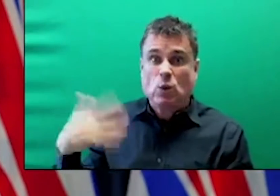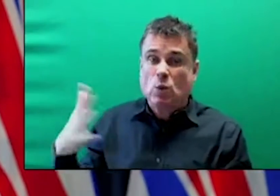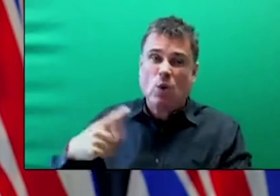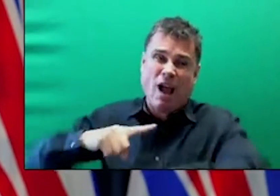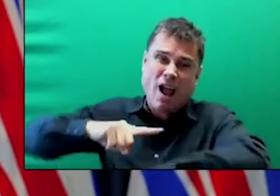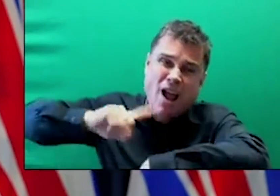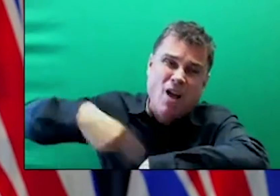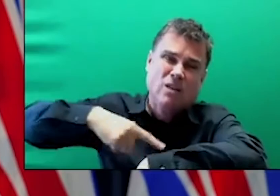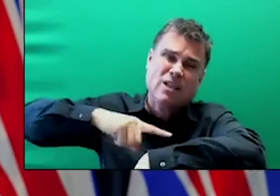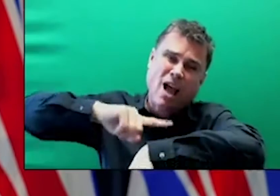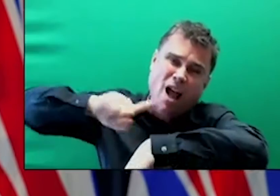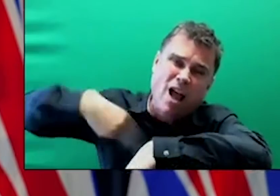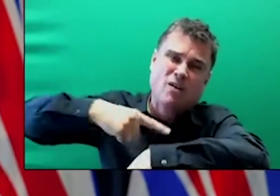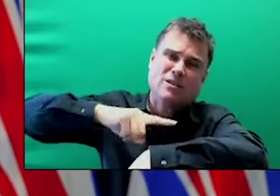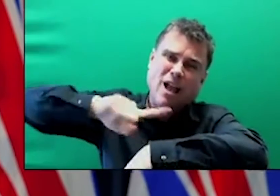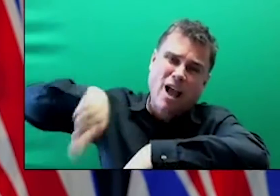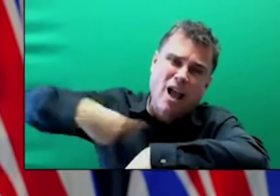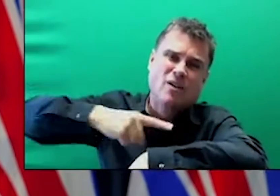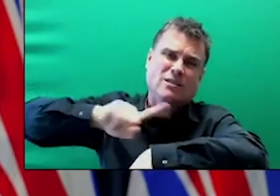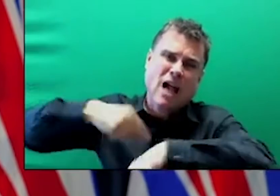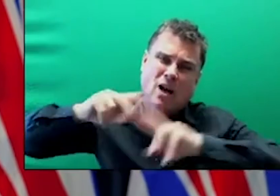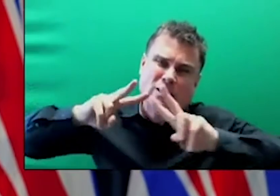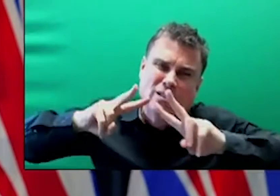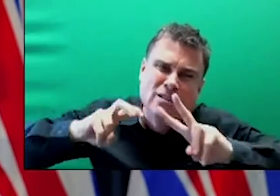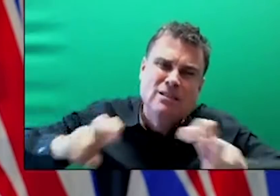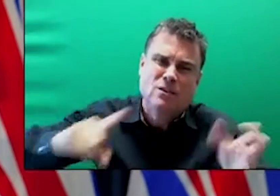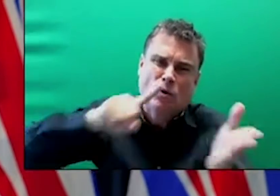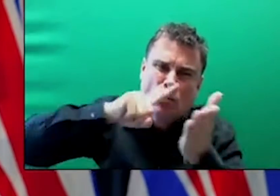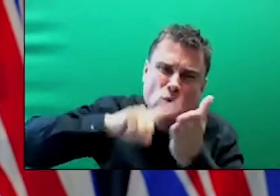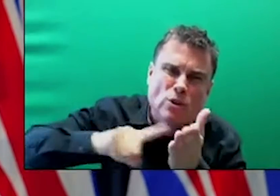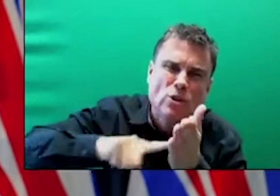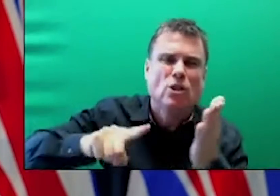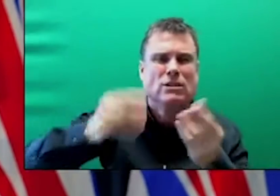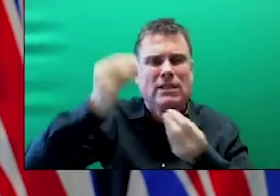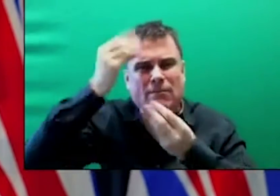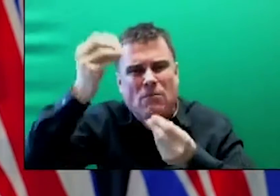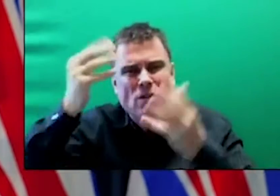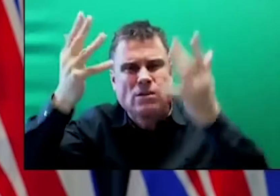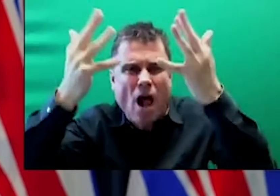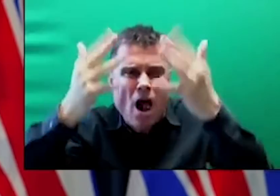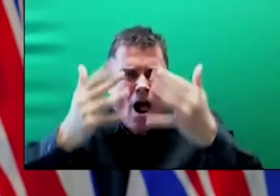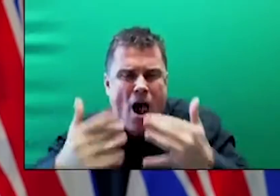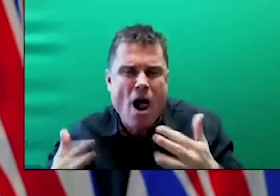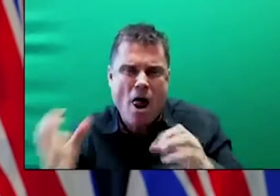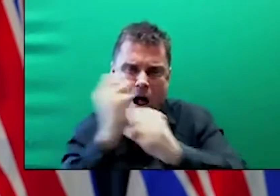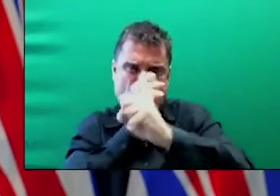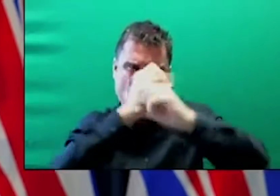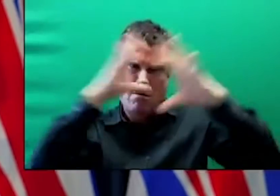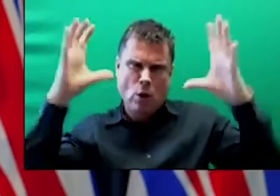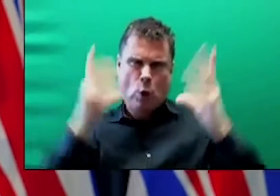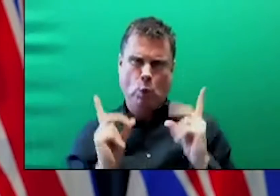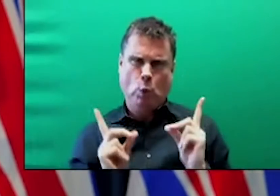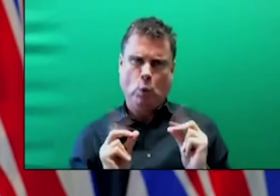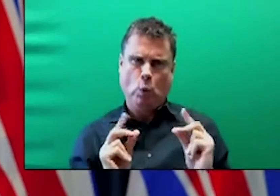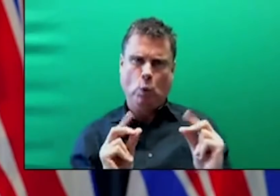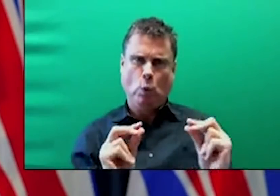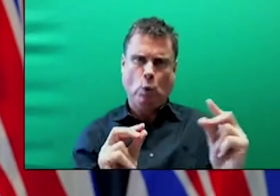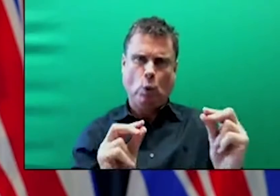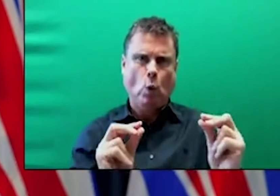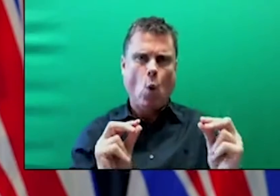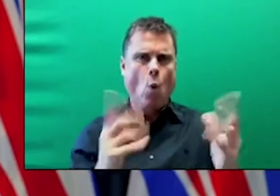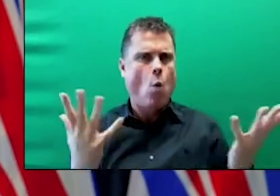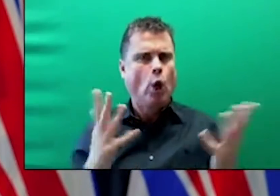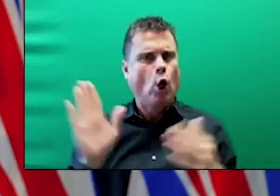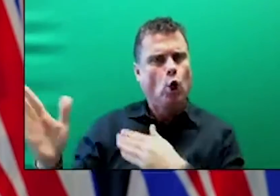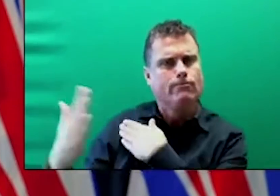legal question was on a potential ban on travel, or was it just, as Manitoba has done, quarantine requirements for